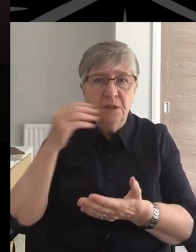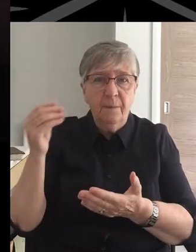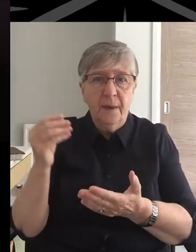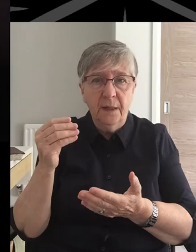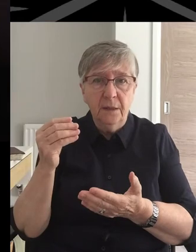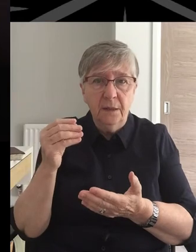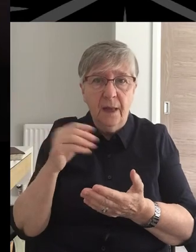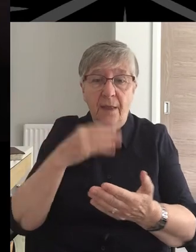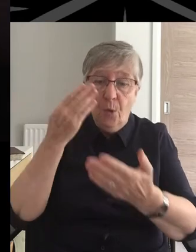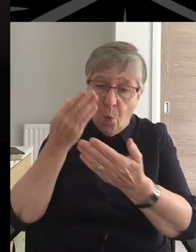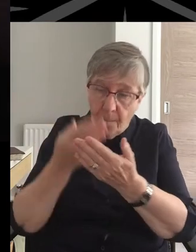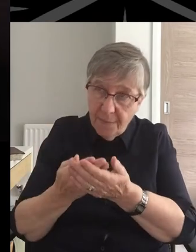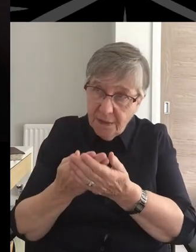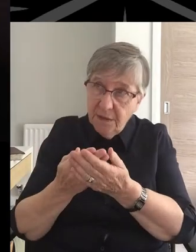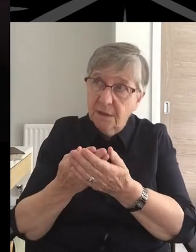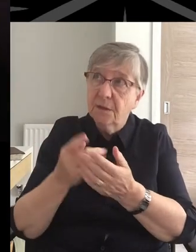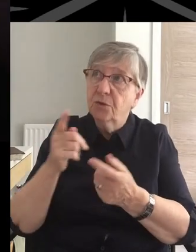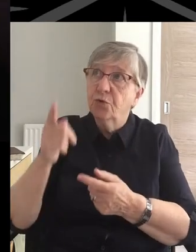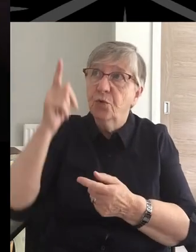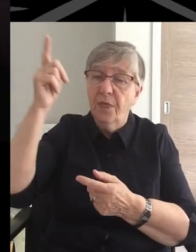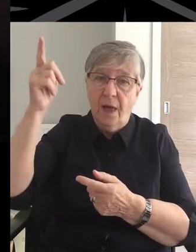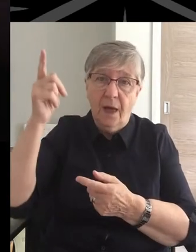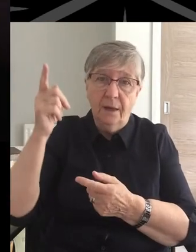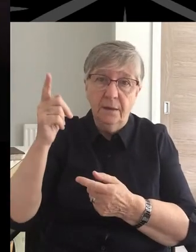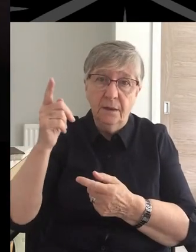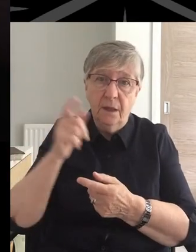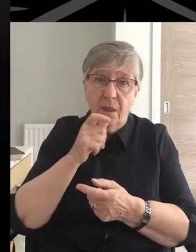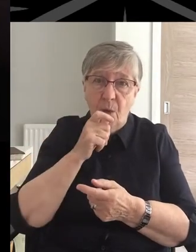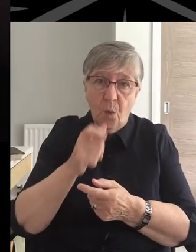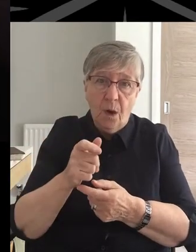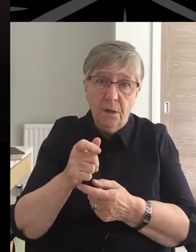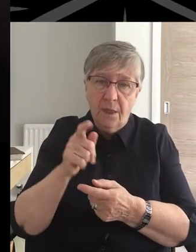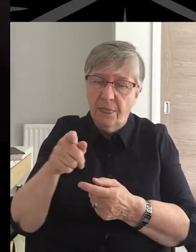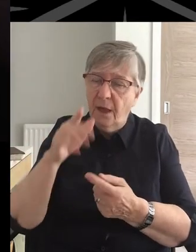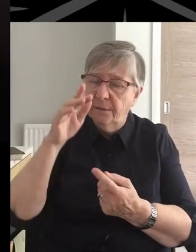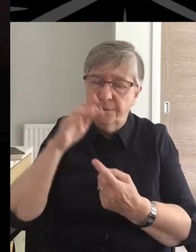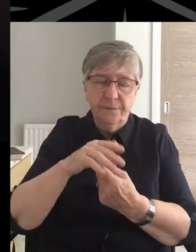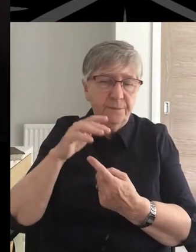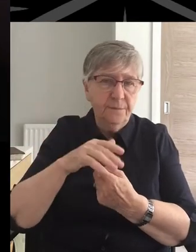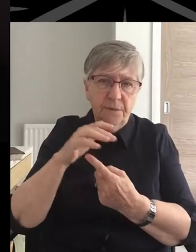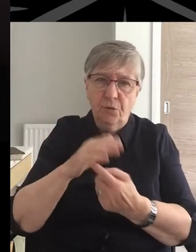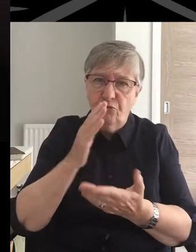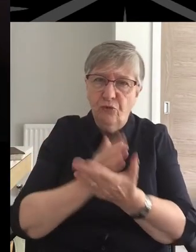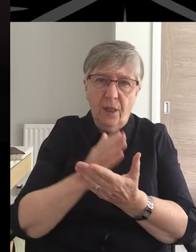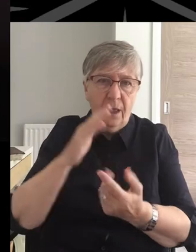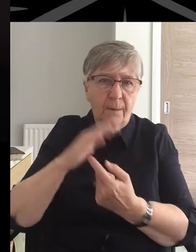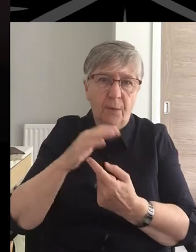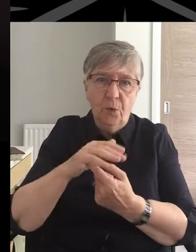and the obedience to the Spirit and the obedience to the Word are crucial.